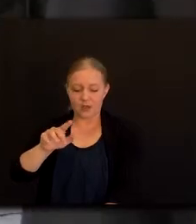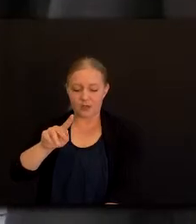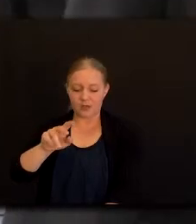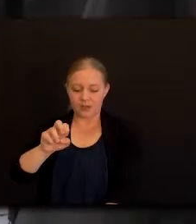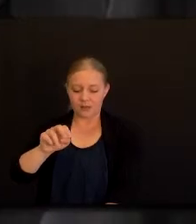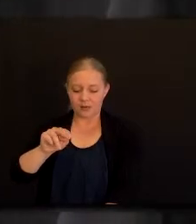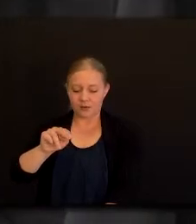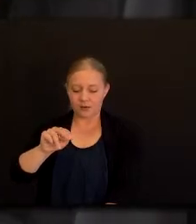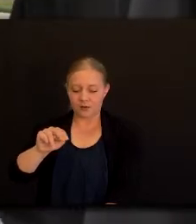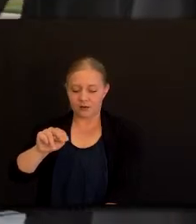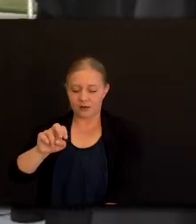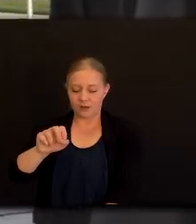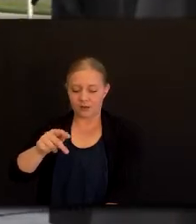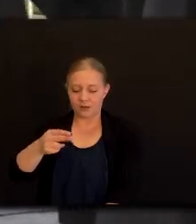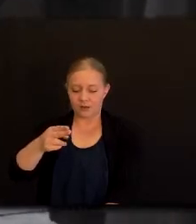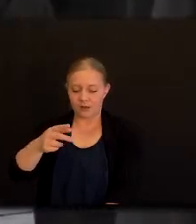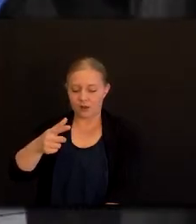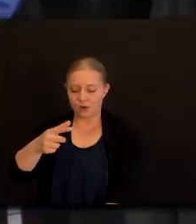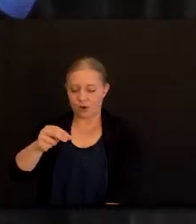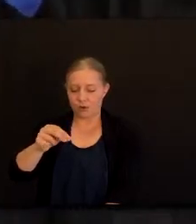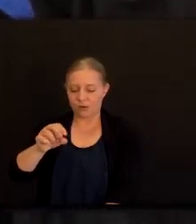Kenneth Clark Goebel.